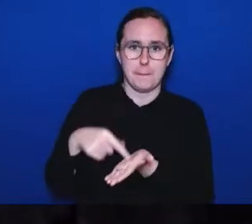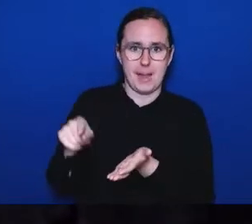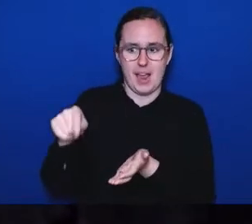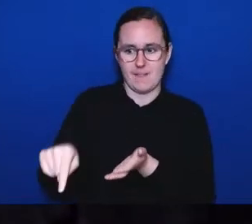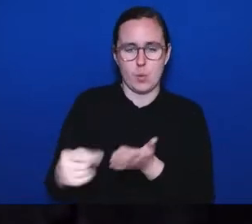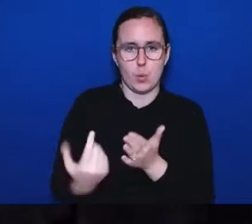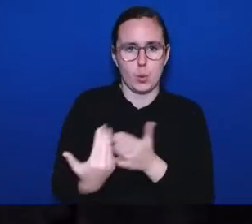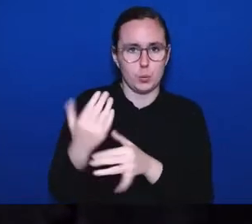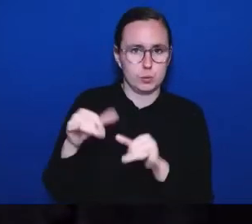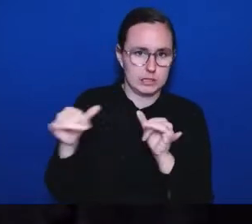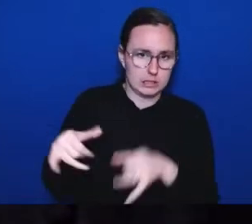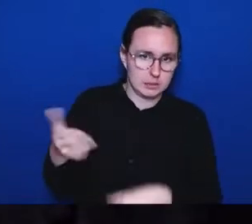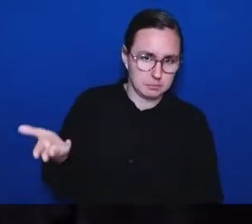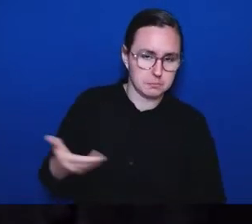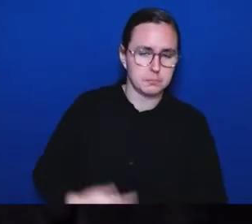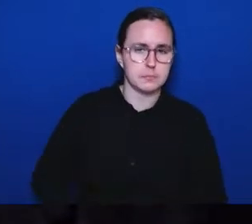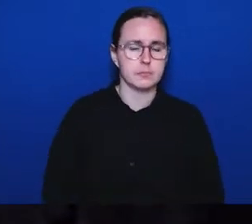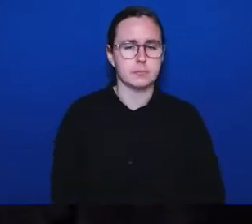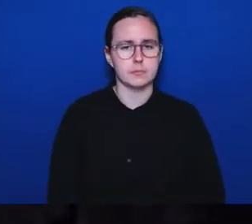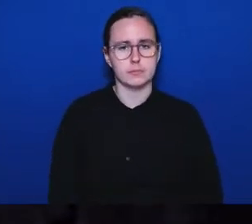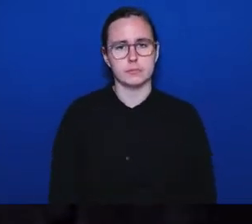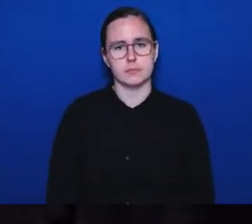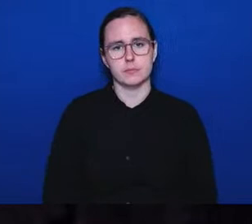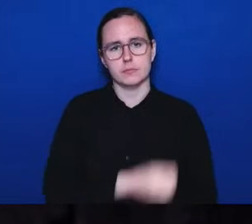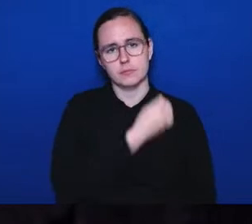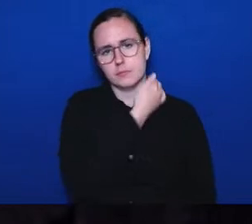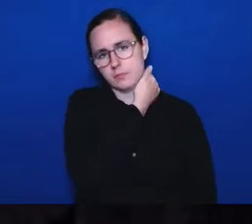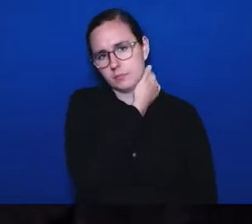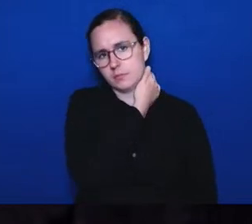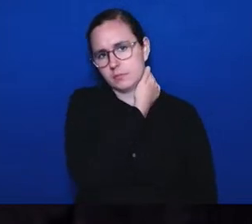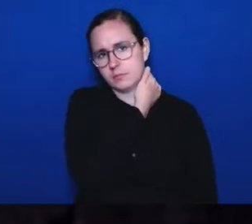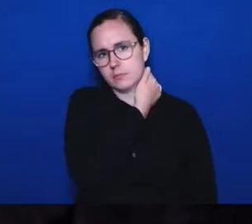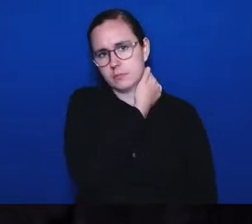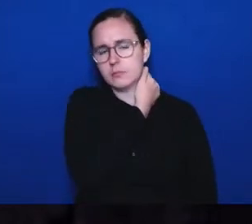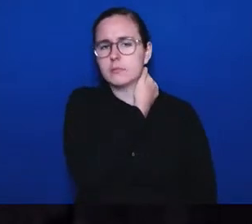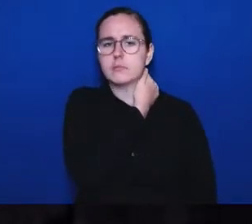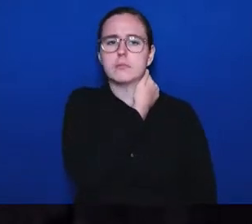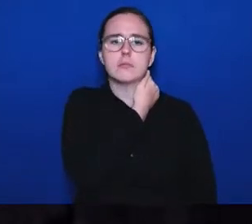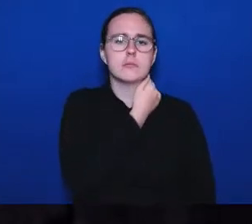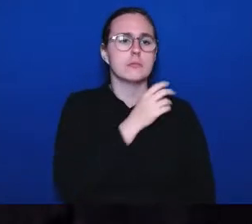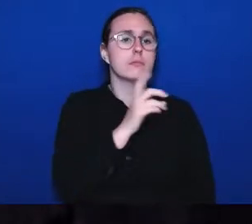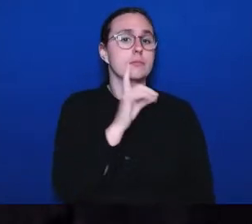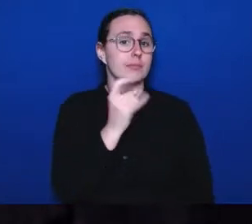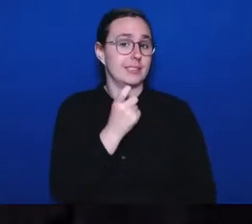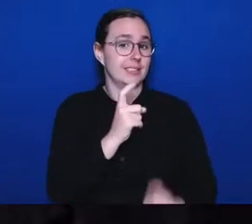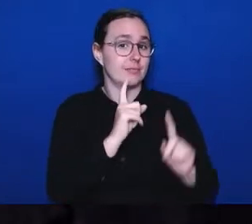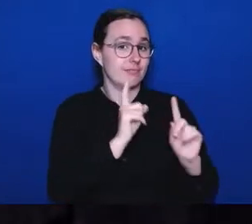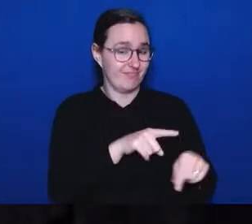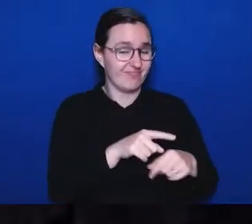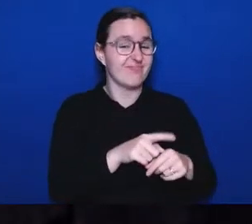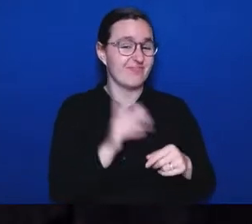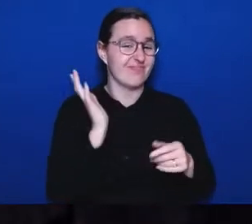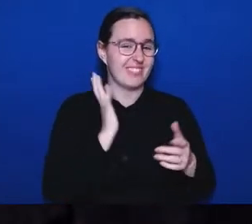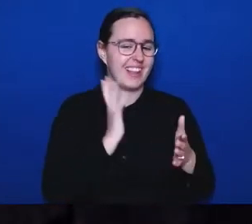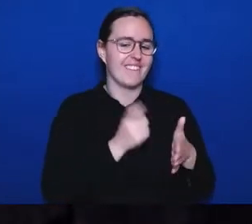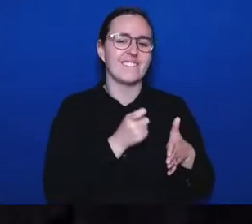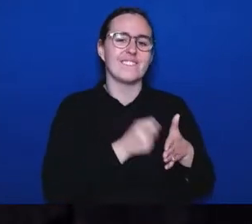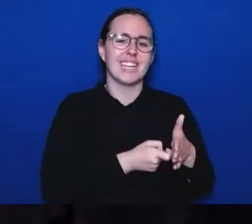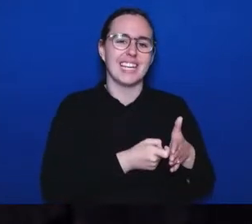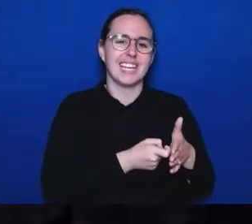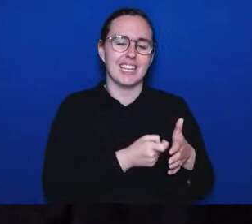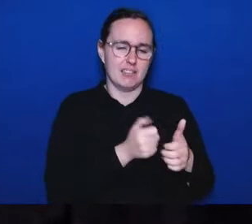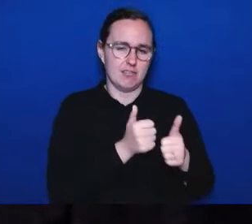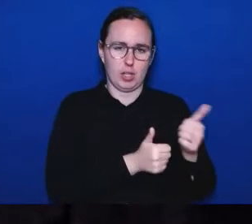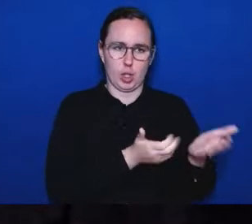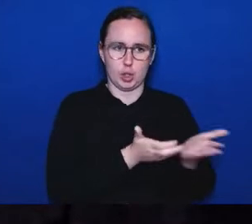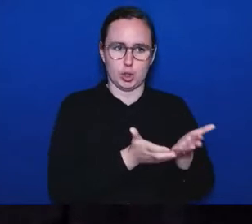is a change. We're going from a fee-for-service system, where your payment depended on the number